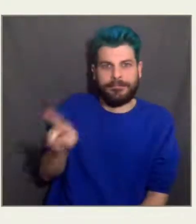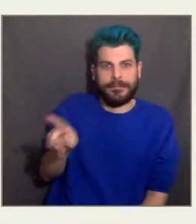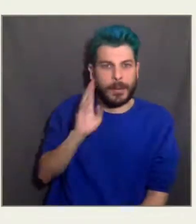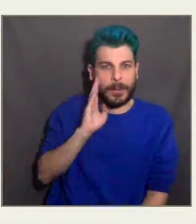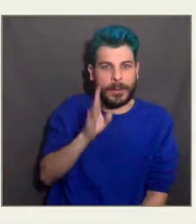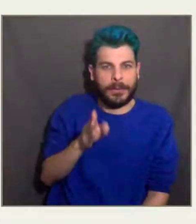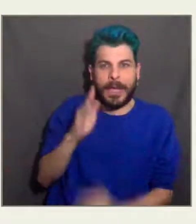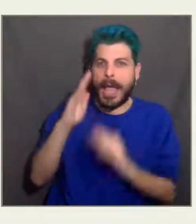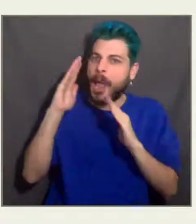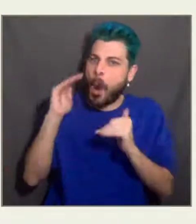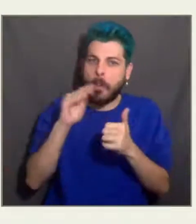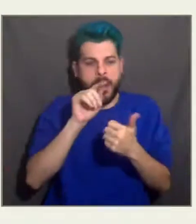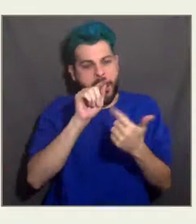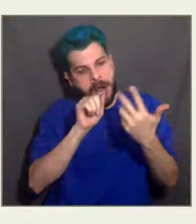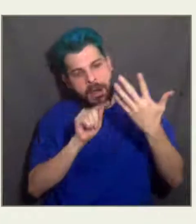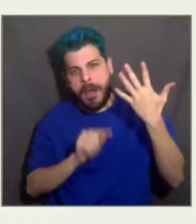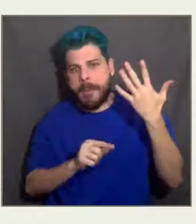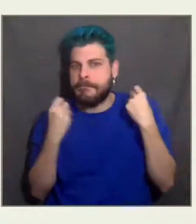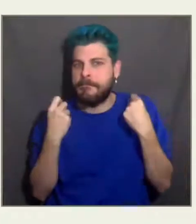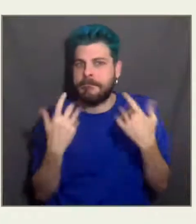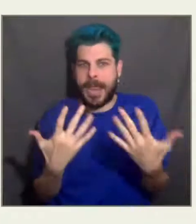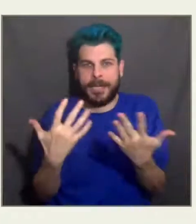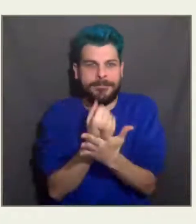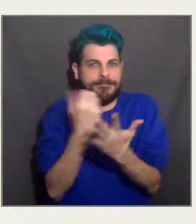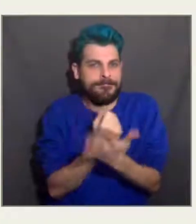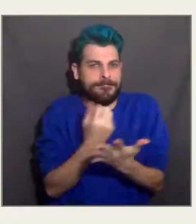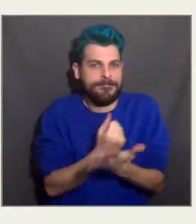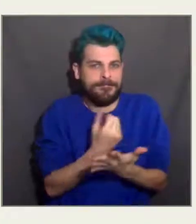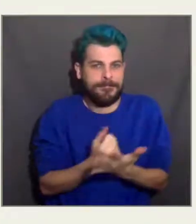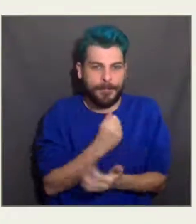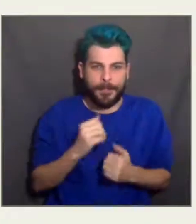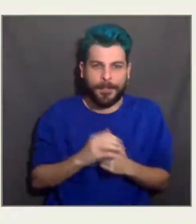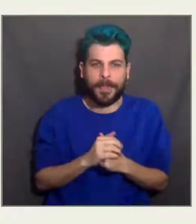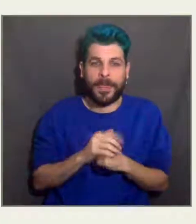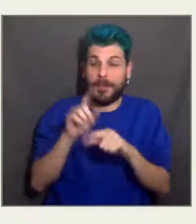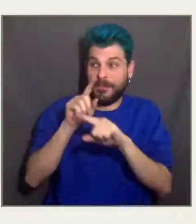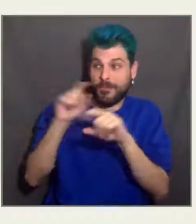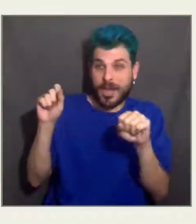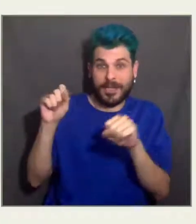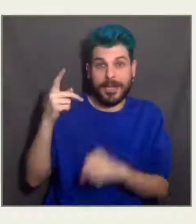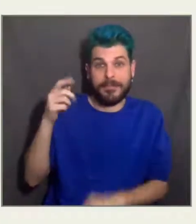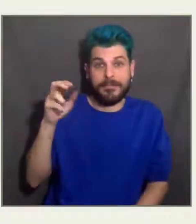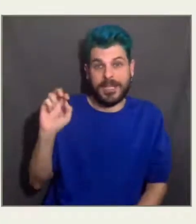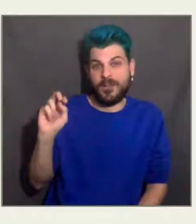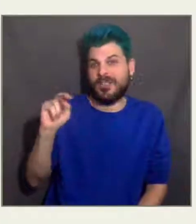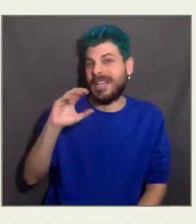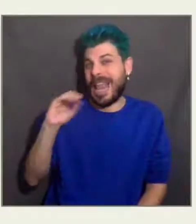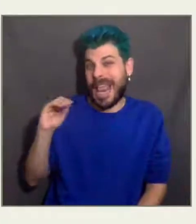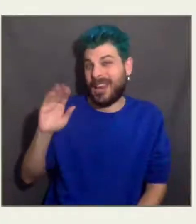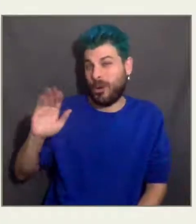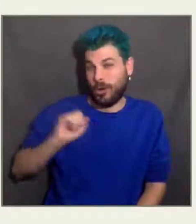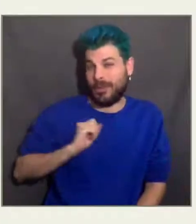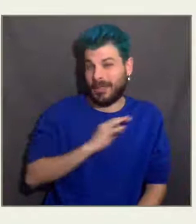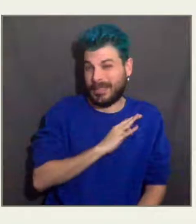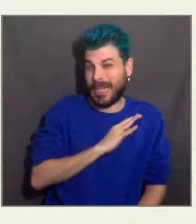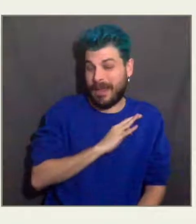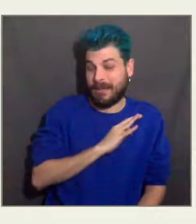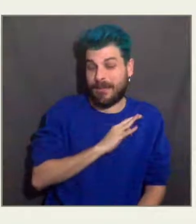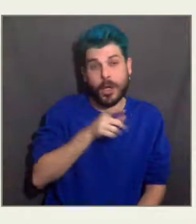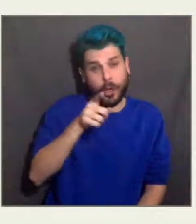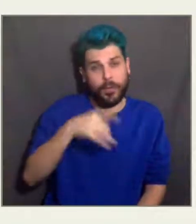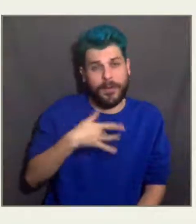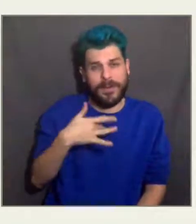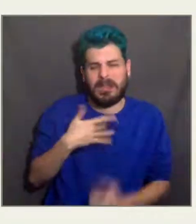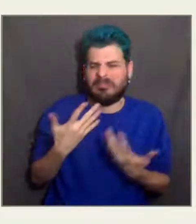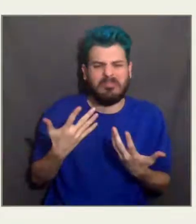as many of these as possible, but Council President Peterson and her staff will, I am sure, follow up on any outstanding